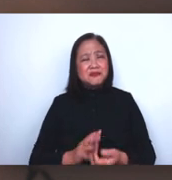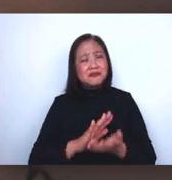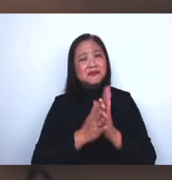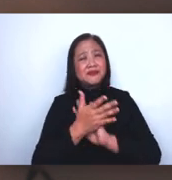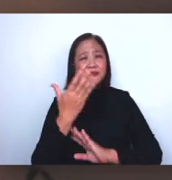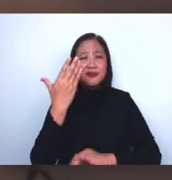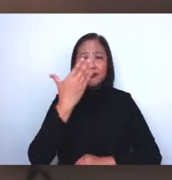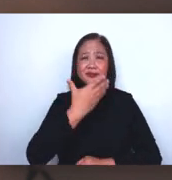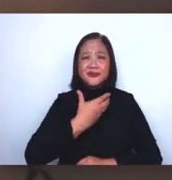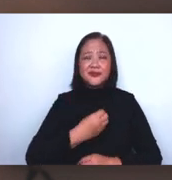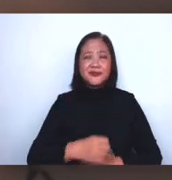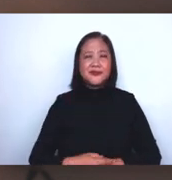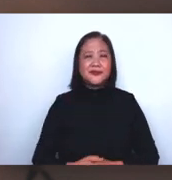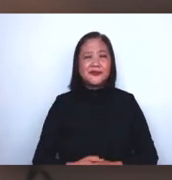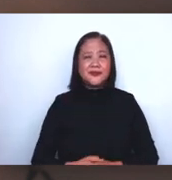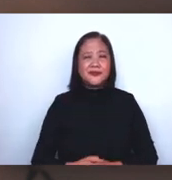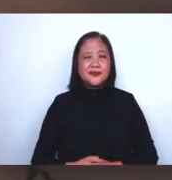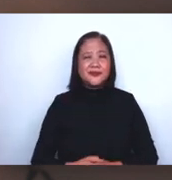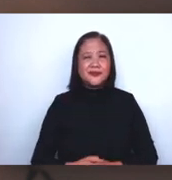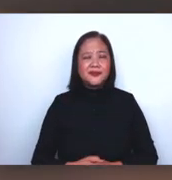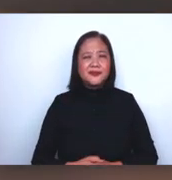beautiful.